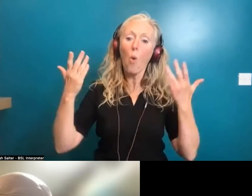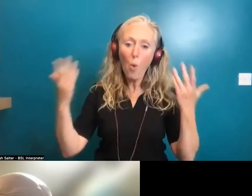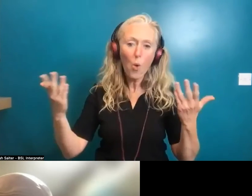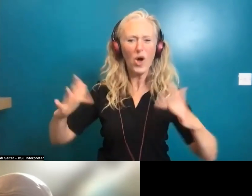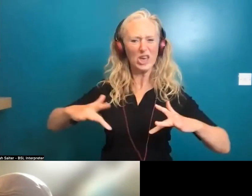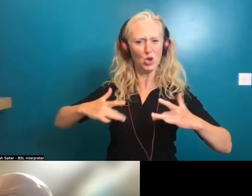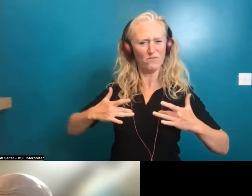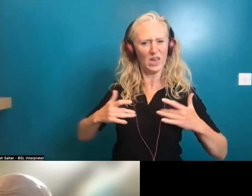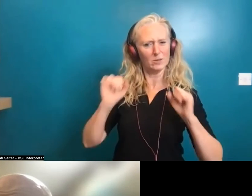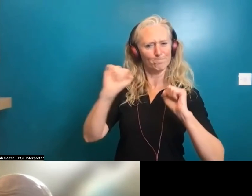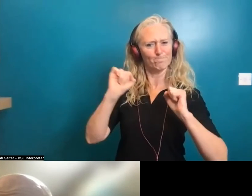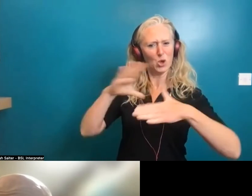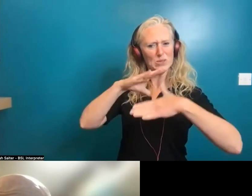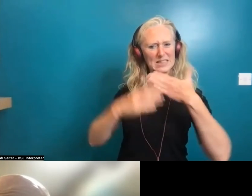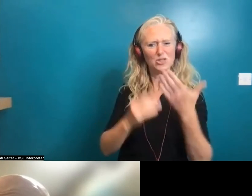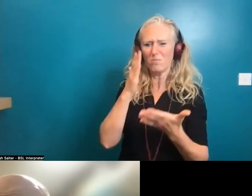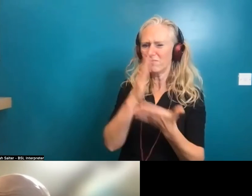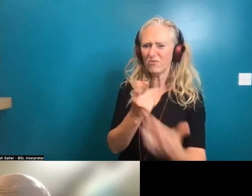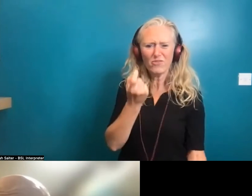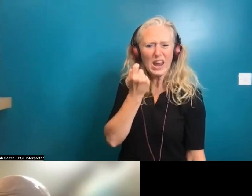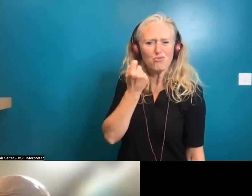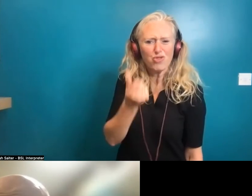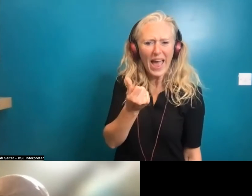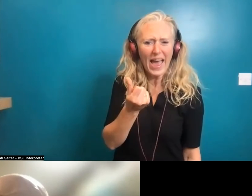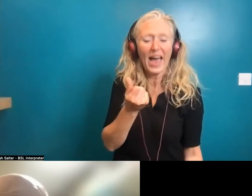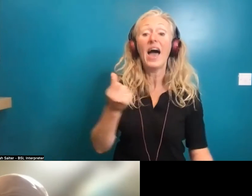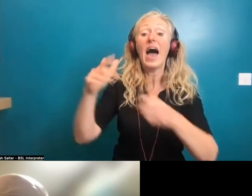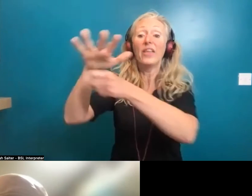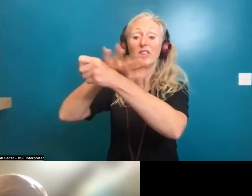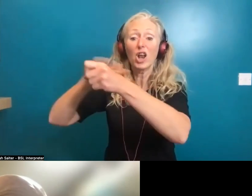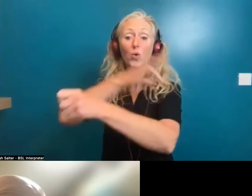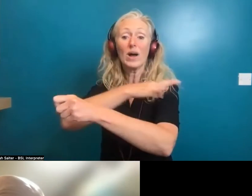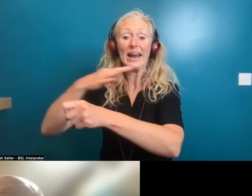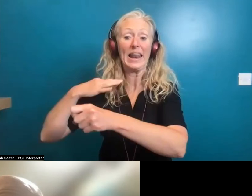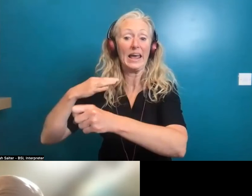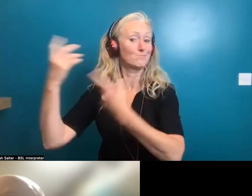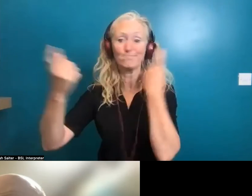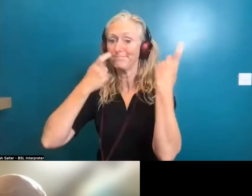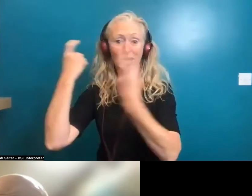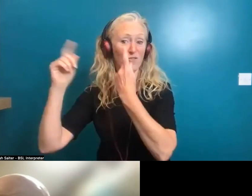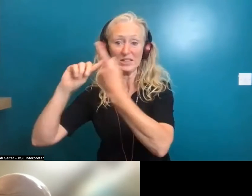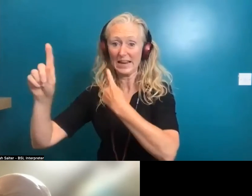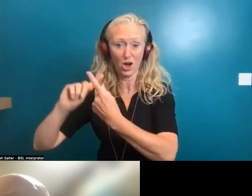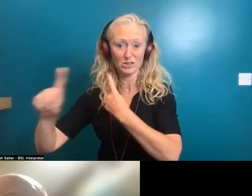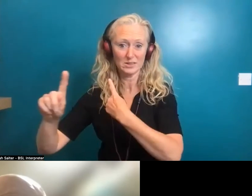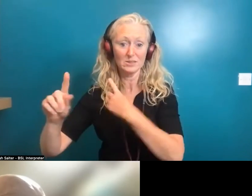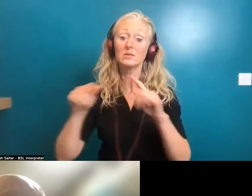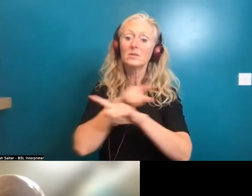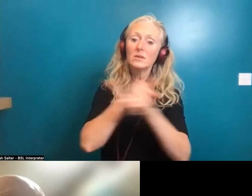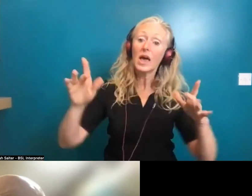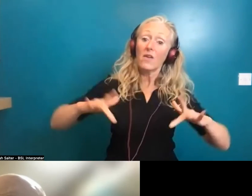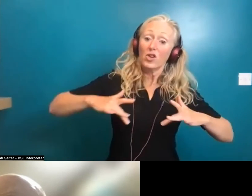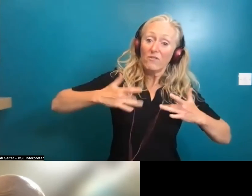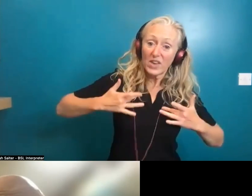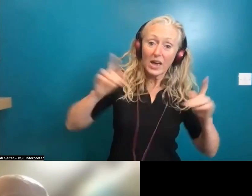answers to locally. So if you need help and support, that's what we're there for. If you feel like you can't access the care